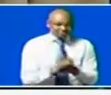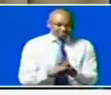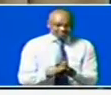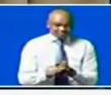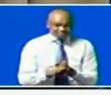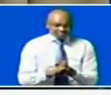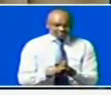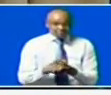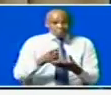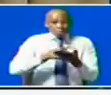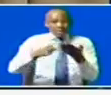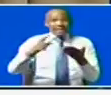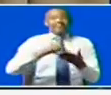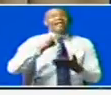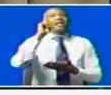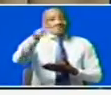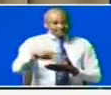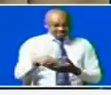So in the weeks that followed,